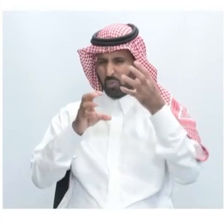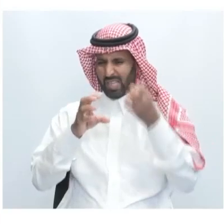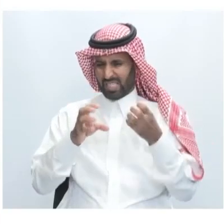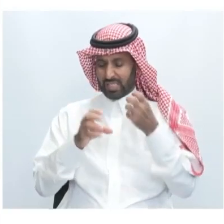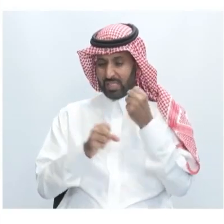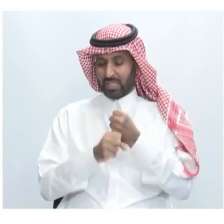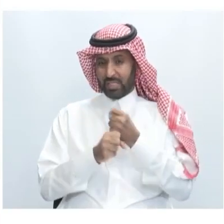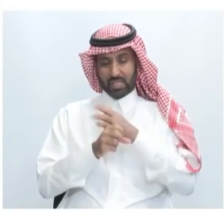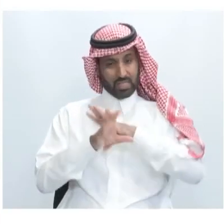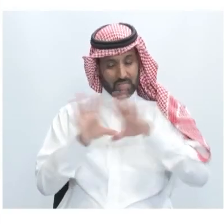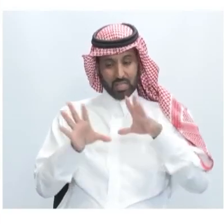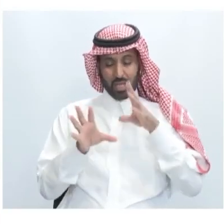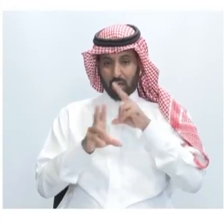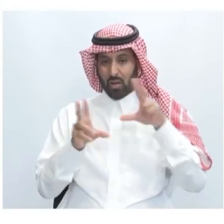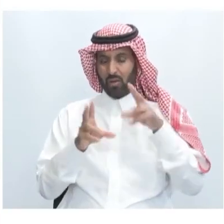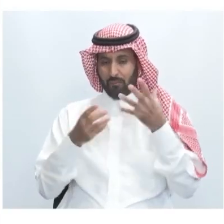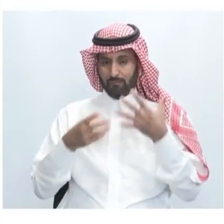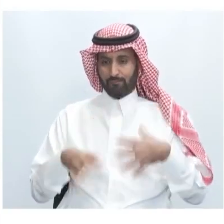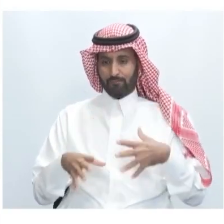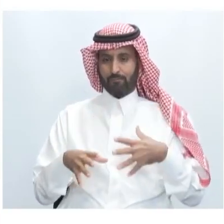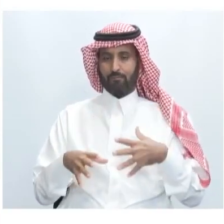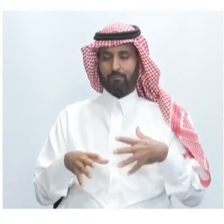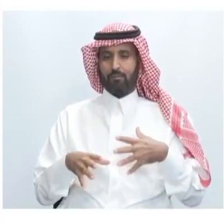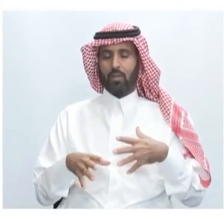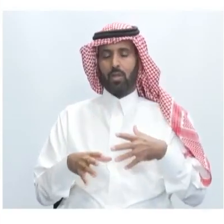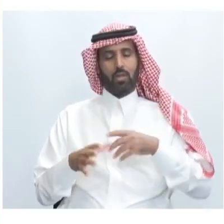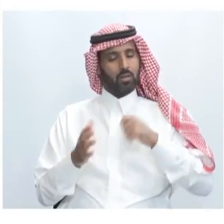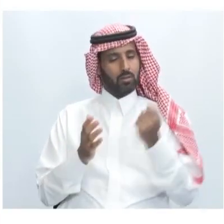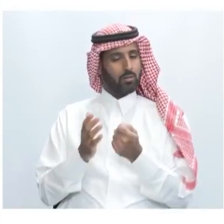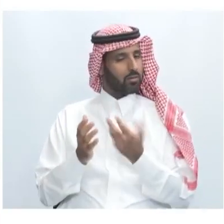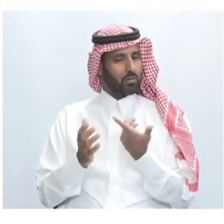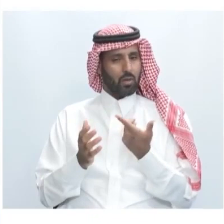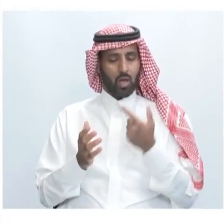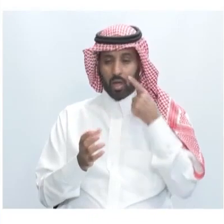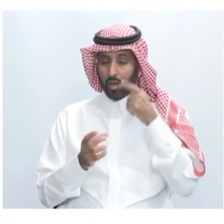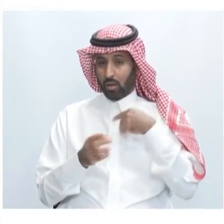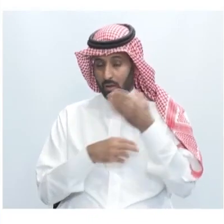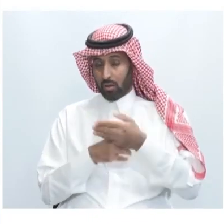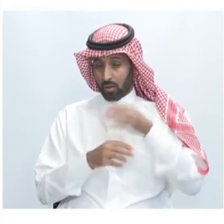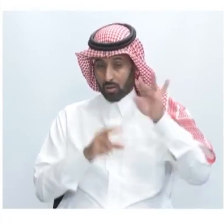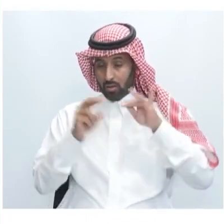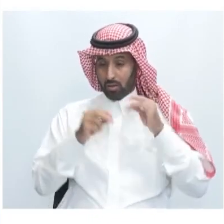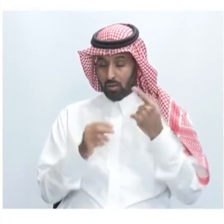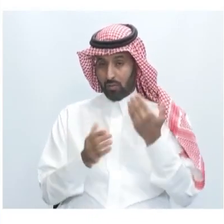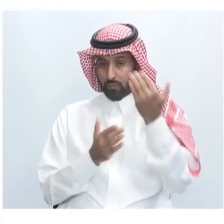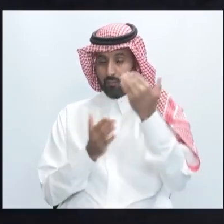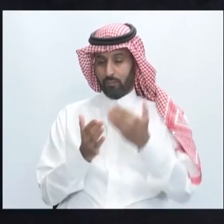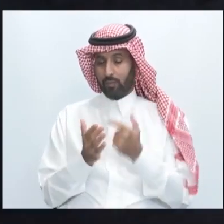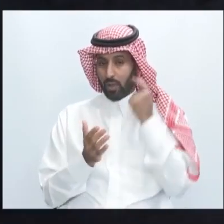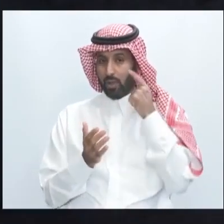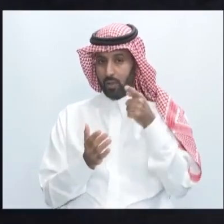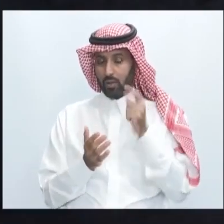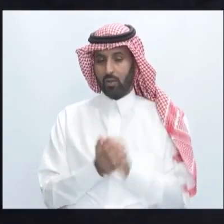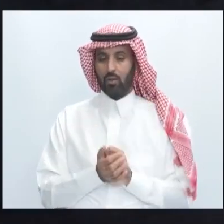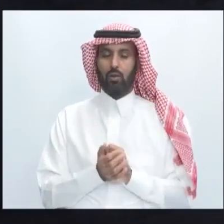computer screen froze, and the computer froze also. How do you think the writer will continue the story in the next paragraph? So this is, of course,